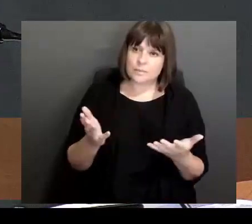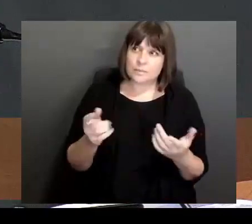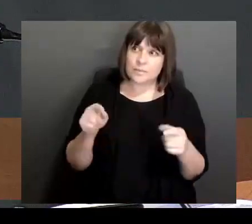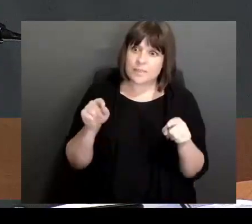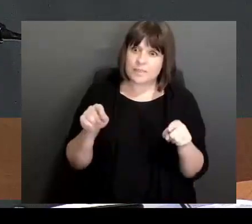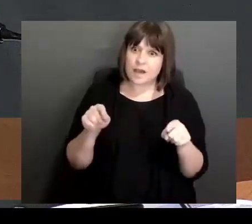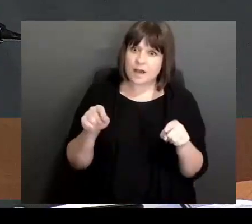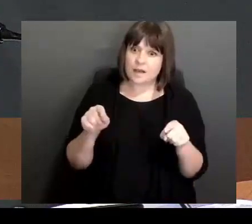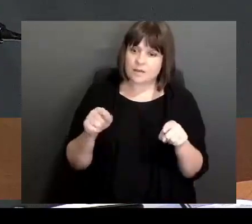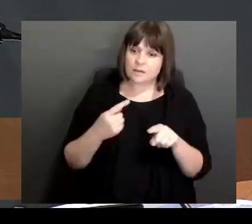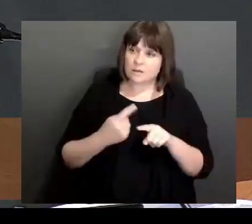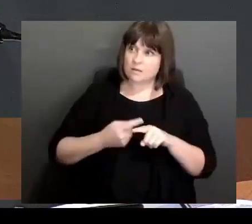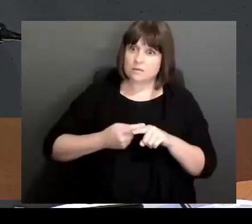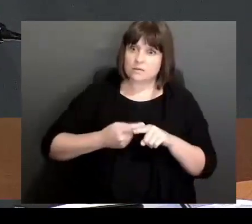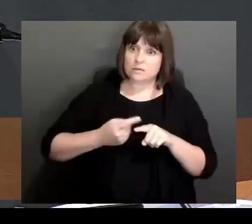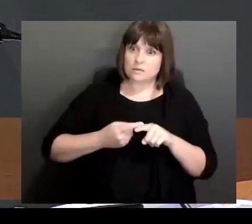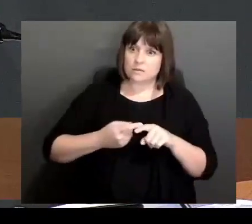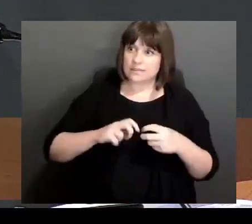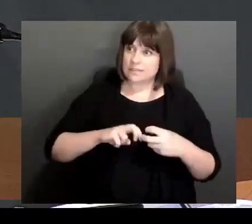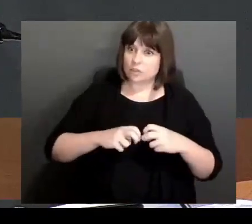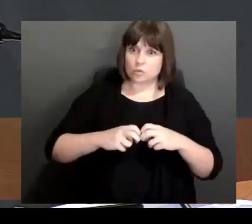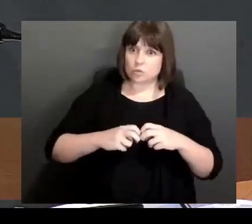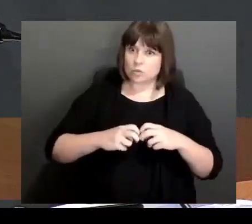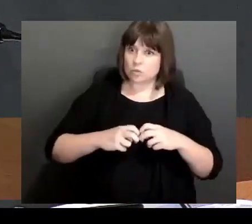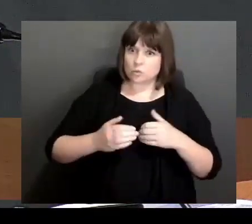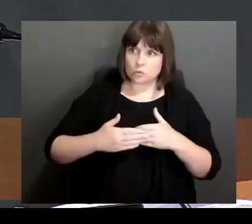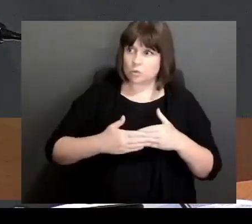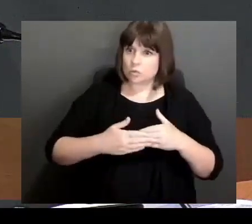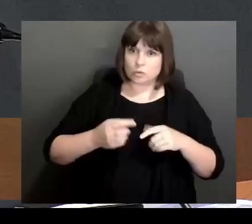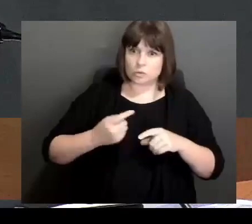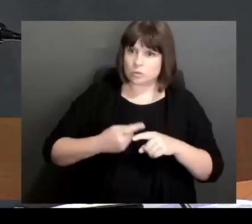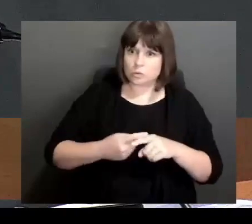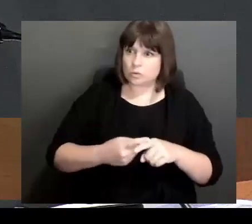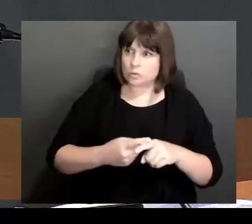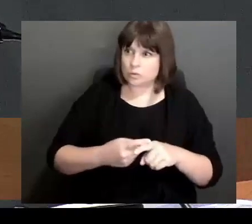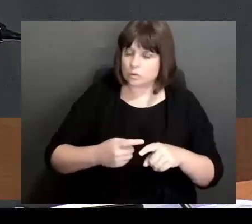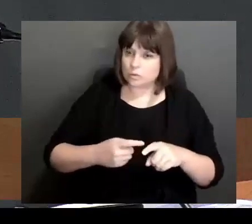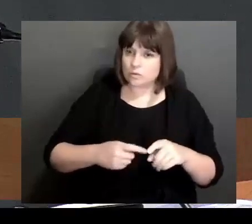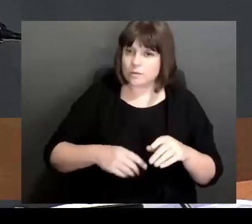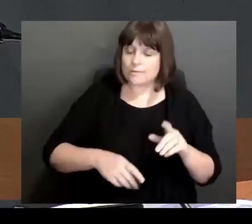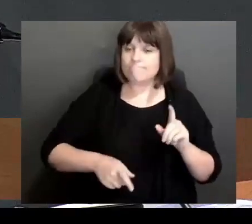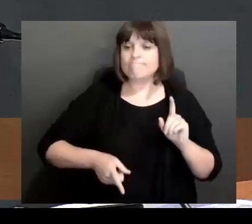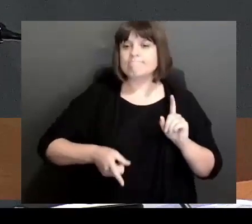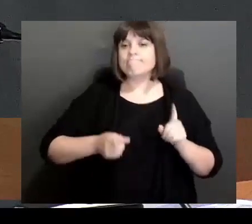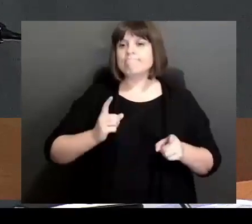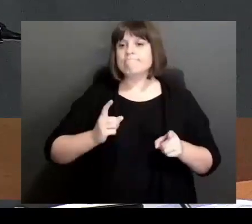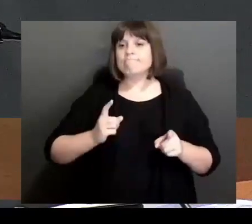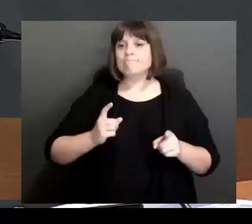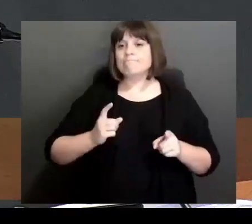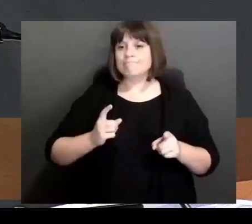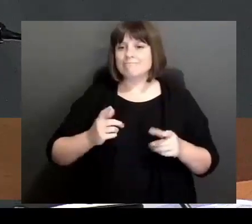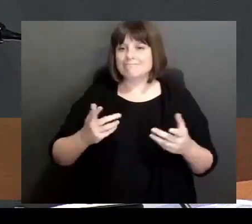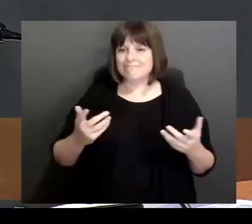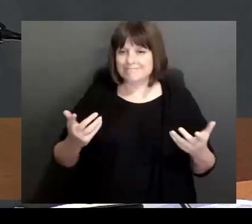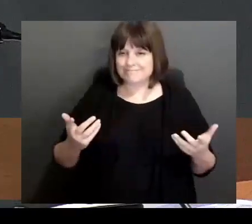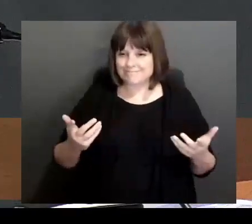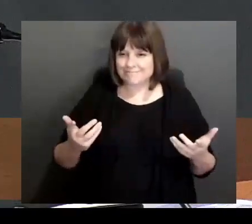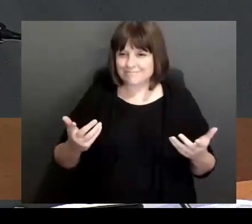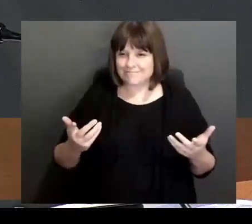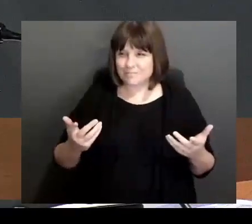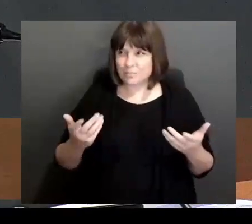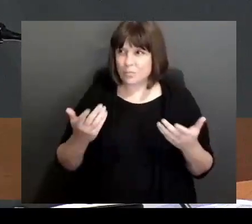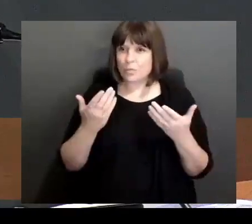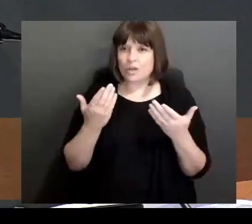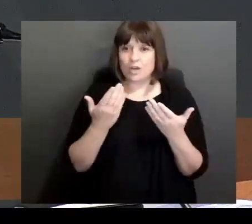really understood when grand policy statements are made. I mean, of course,